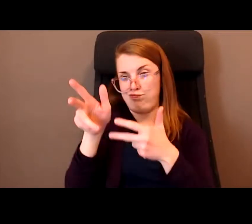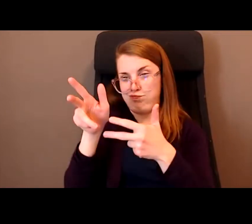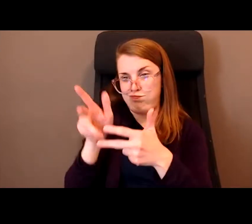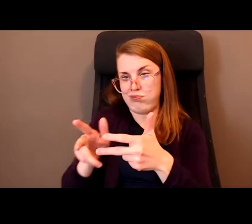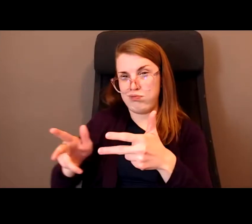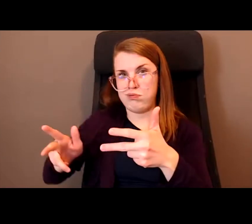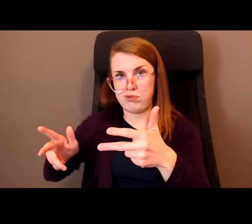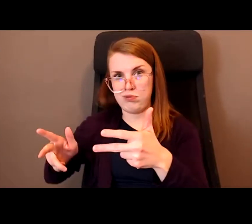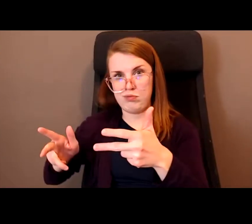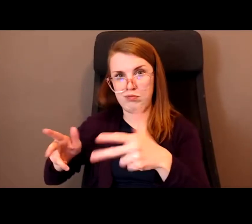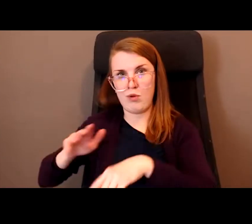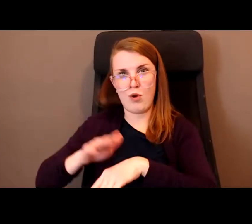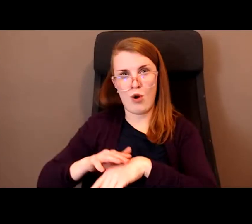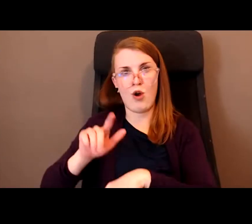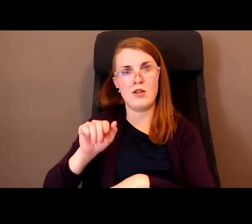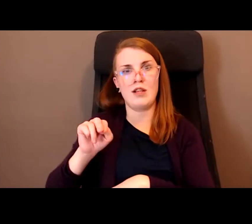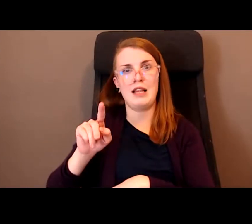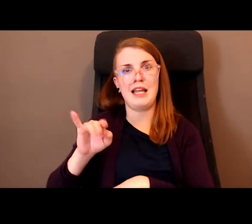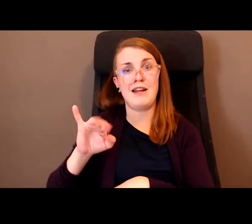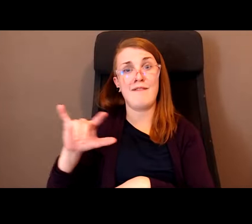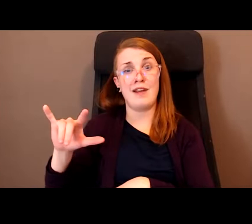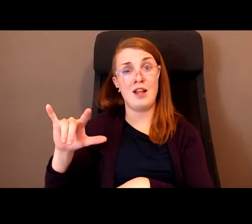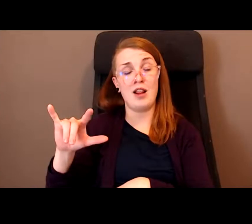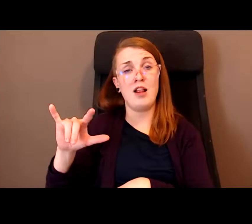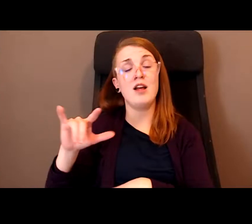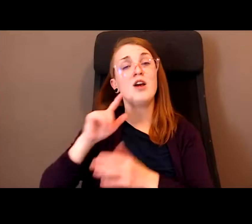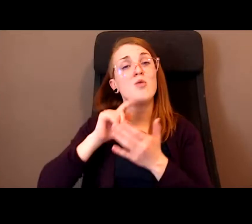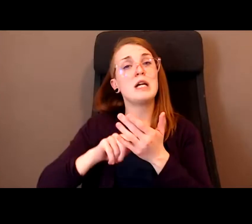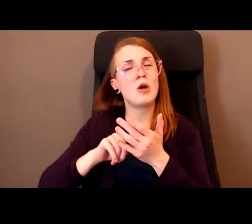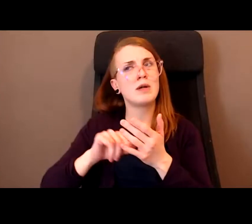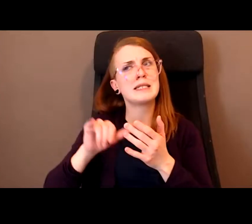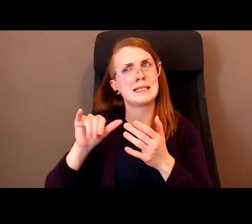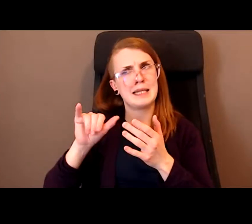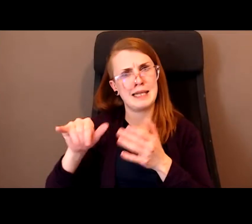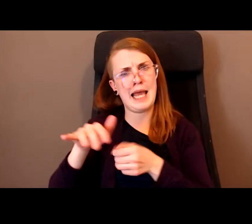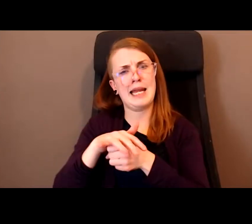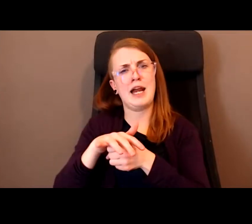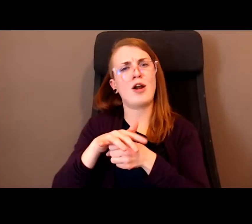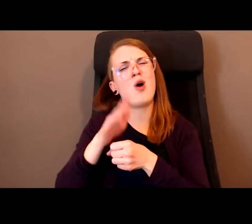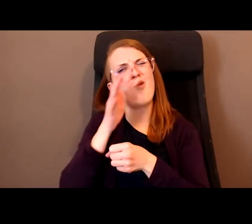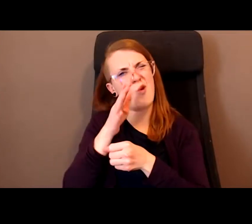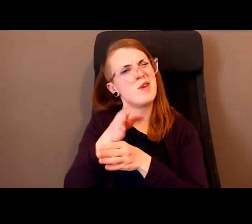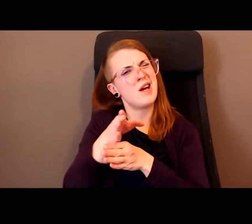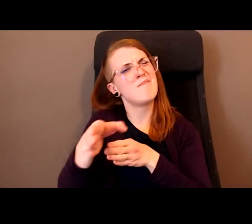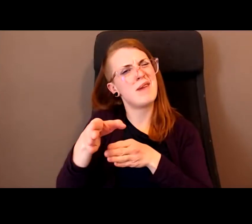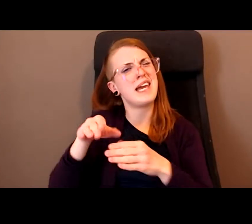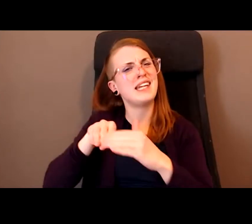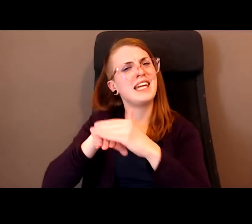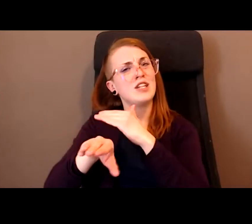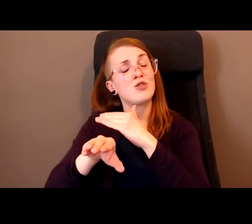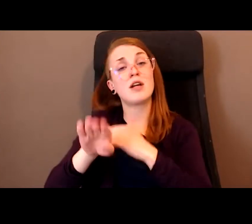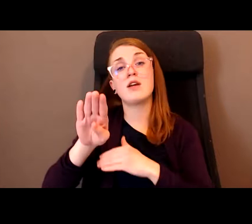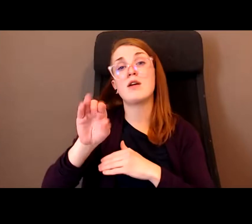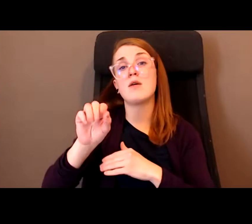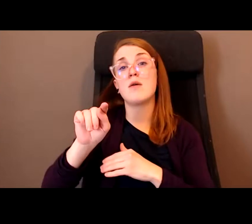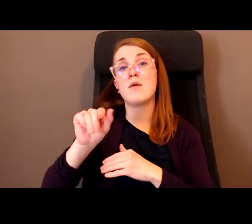landfill. And so we see that as becoming more of a main entry And it should be noted that the botanical gardens will